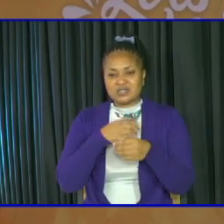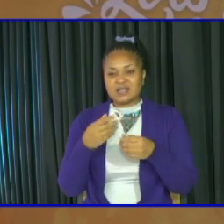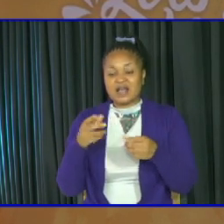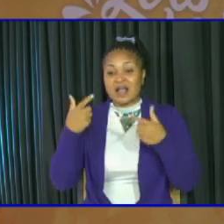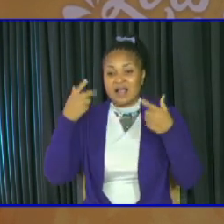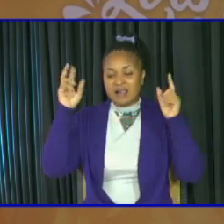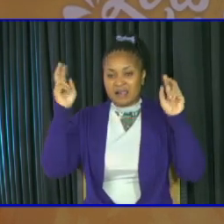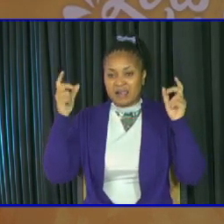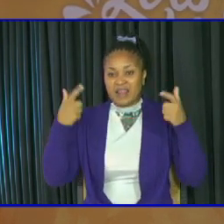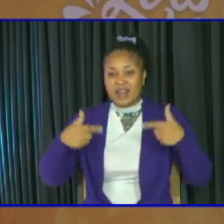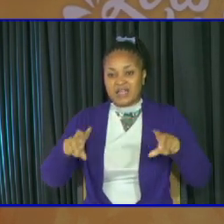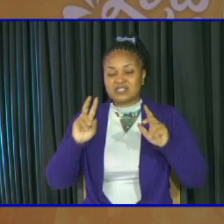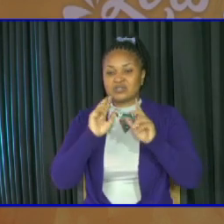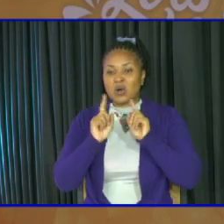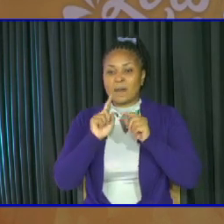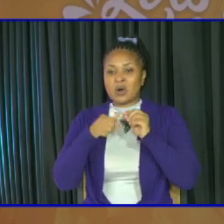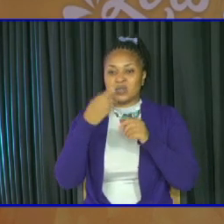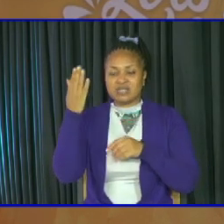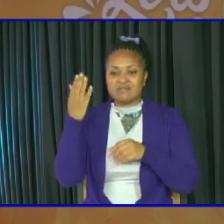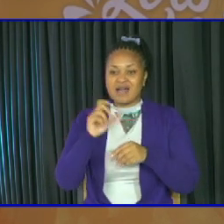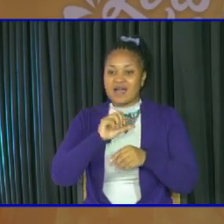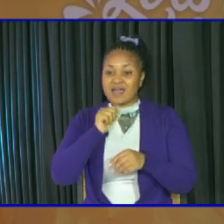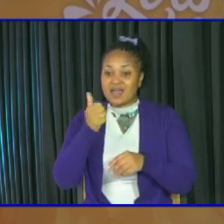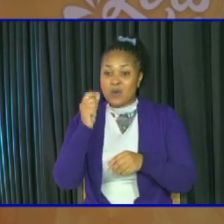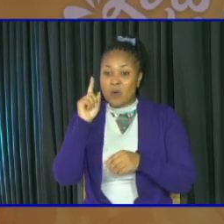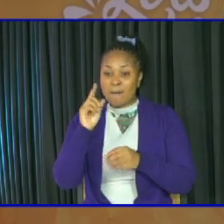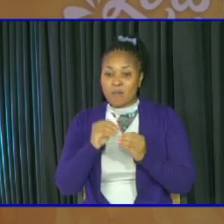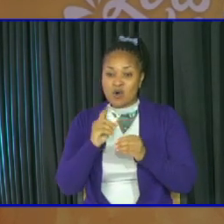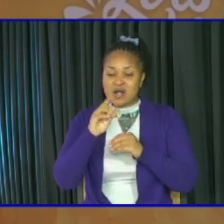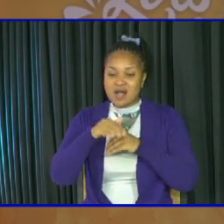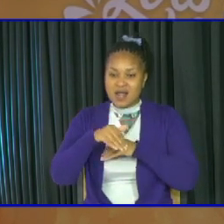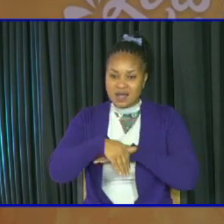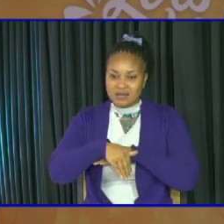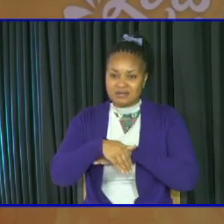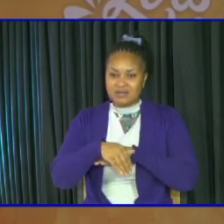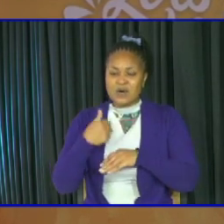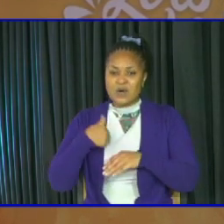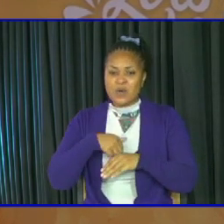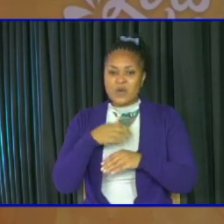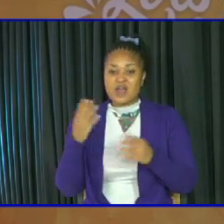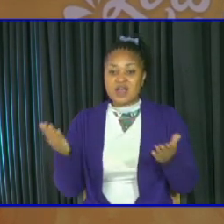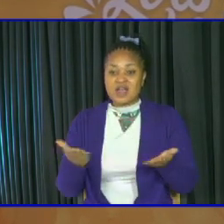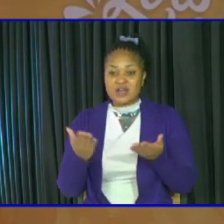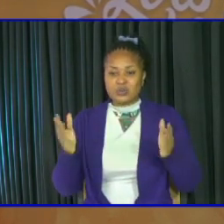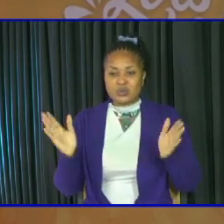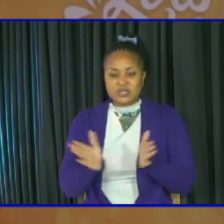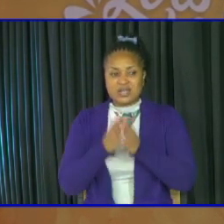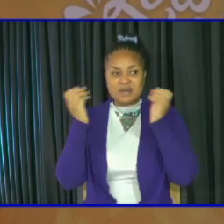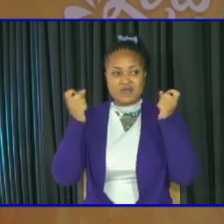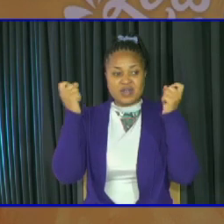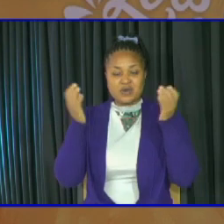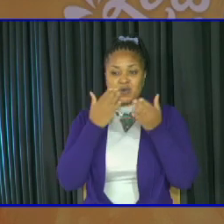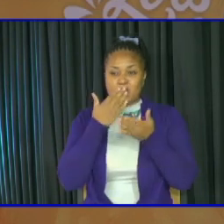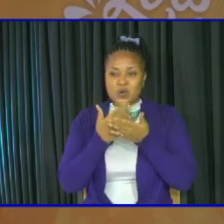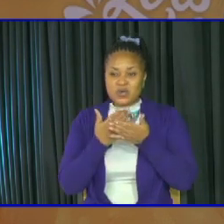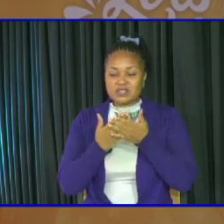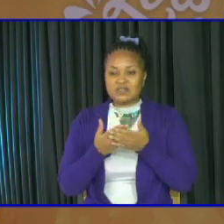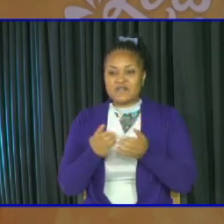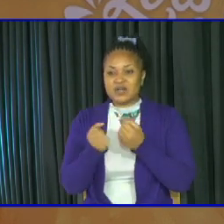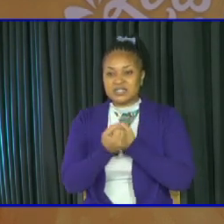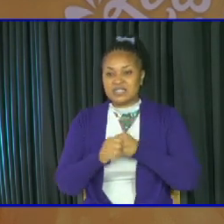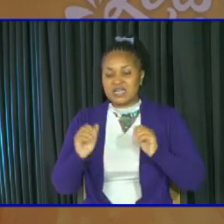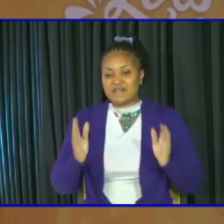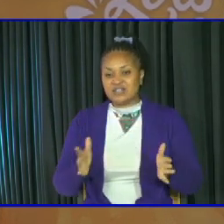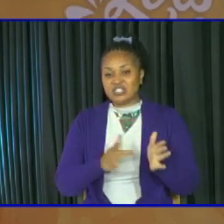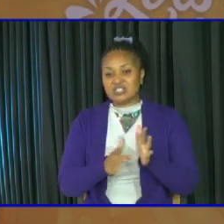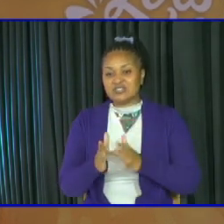another night, and we are here to celebrate with you the goodness of our God, the goodness of our Savior, Jesus Christ. We want to thank you for joining us